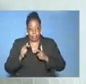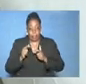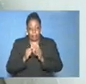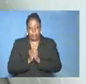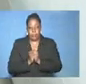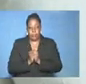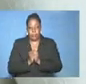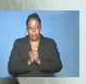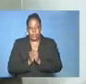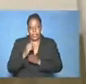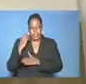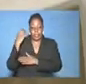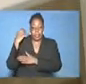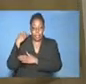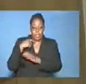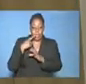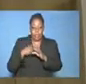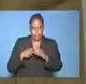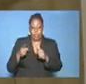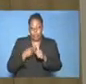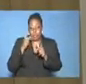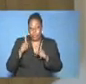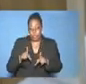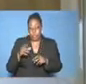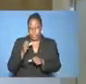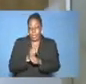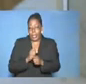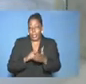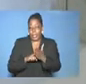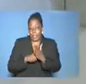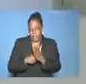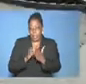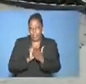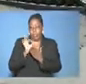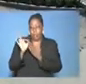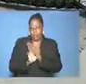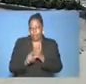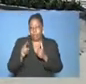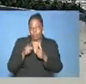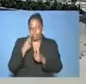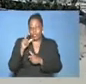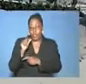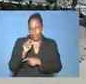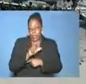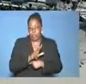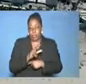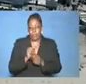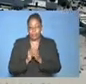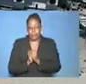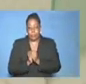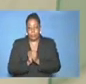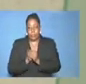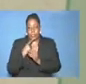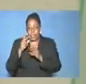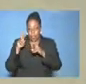Residences CEO Don Adams confirms the first guests will receive their keys February 1st, 2023. Residential side, we're